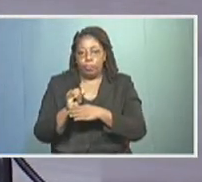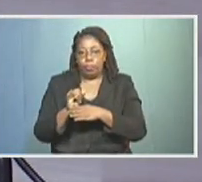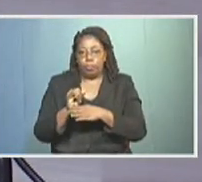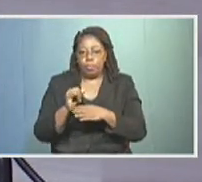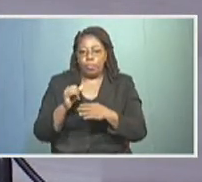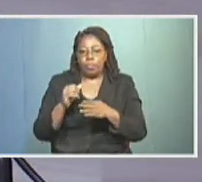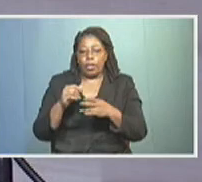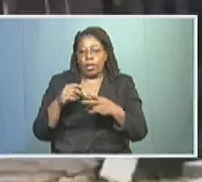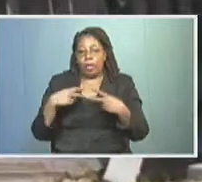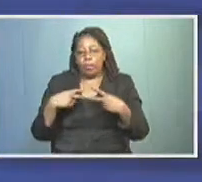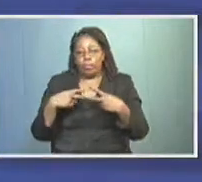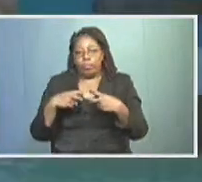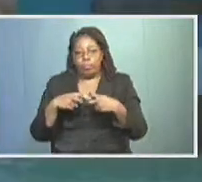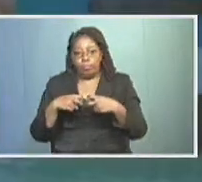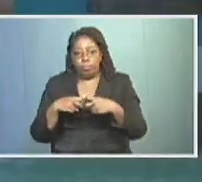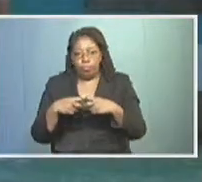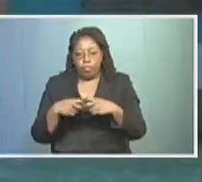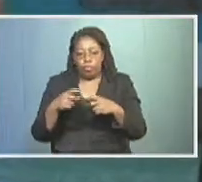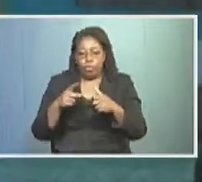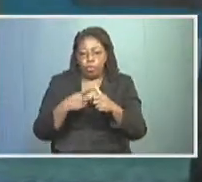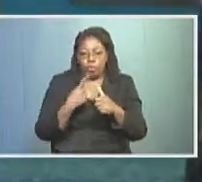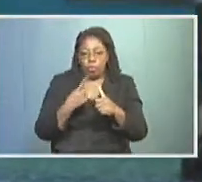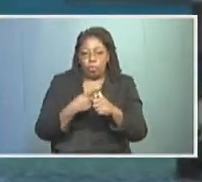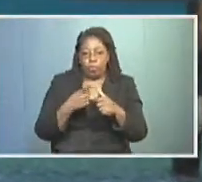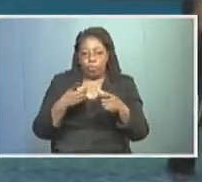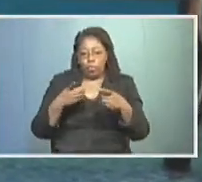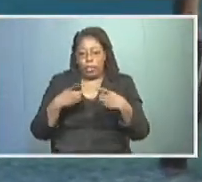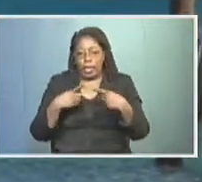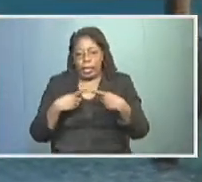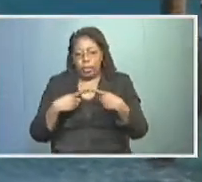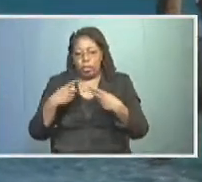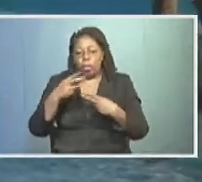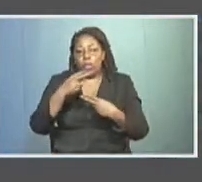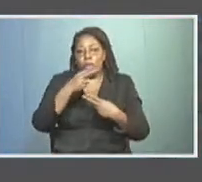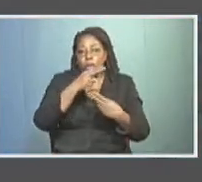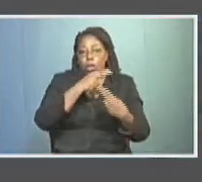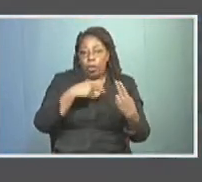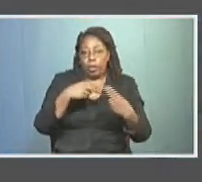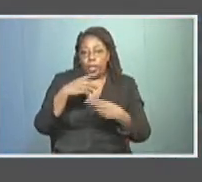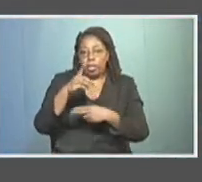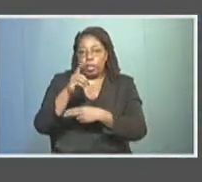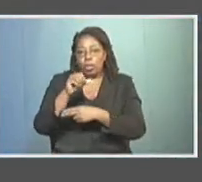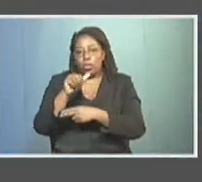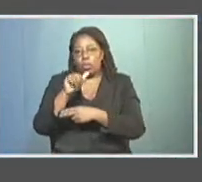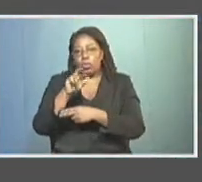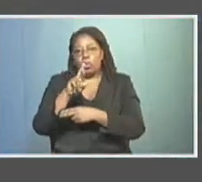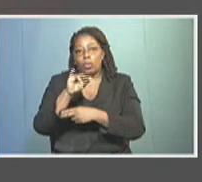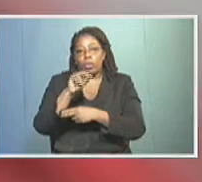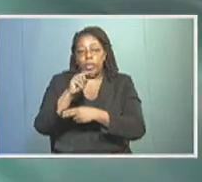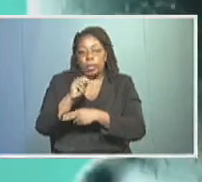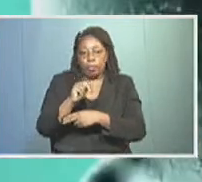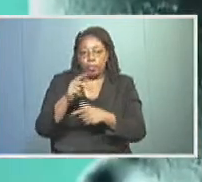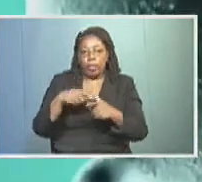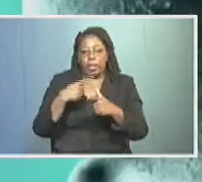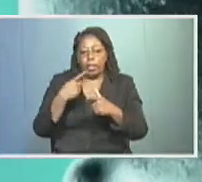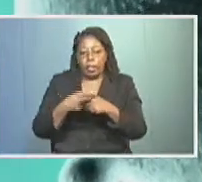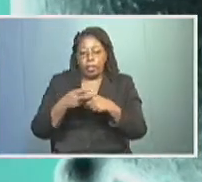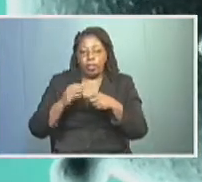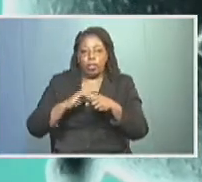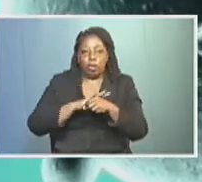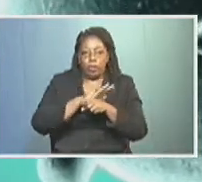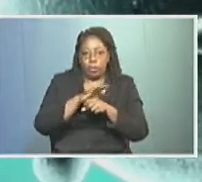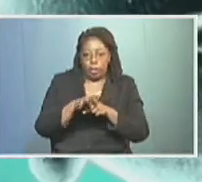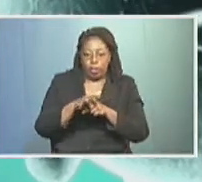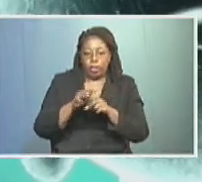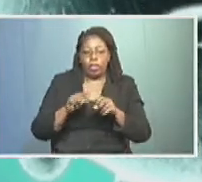hard blows. First, we had Hurricane Dorian, closely followed by the ongoing COVID-19